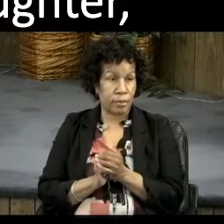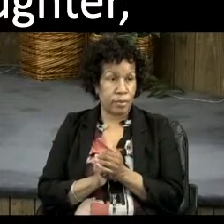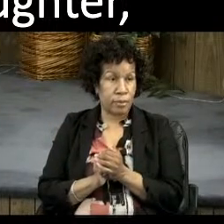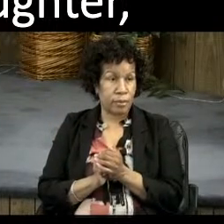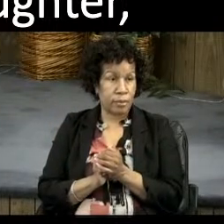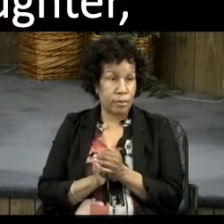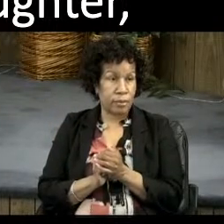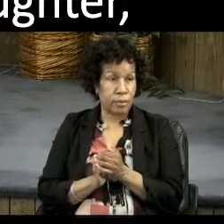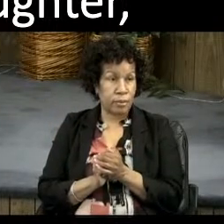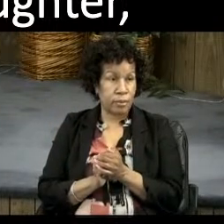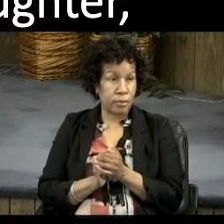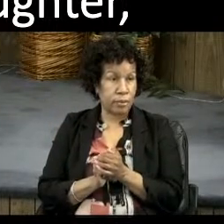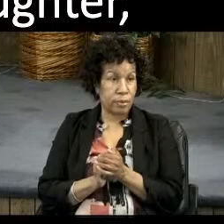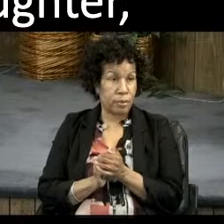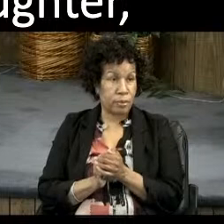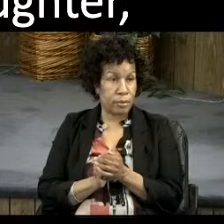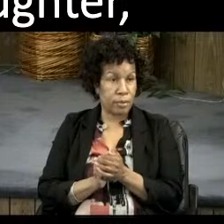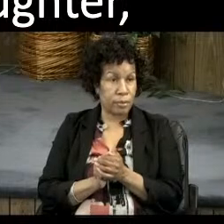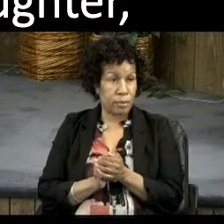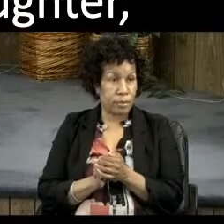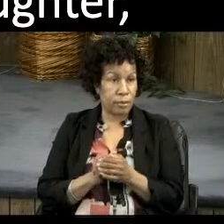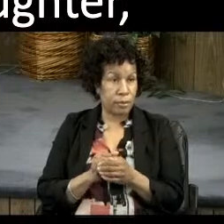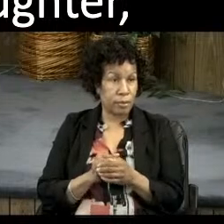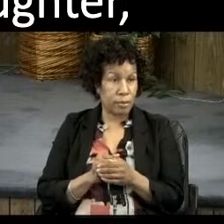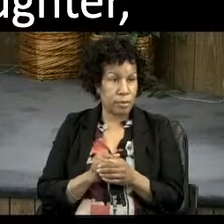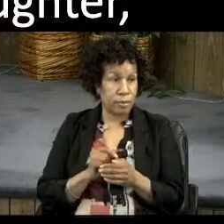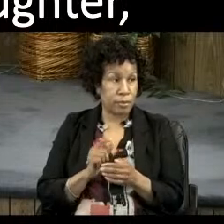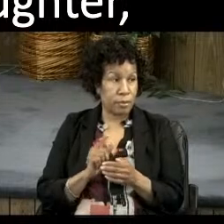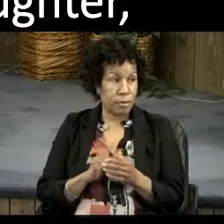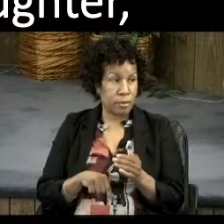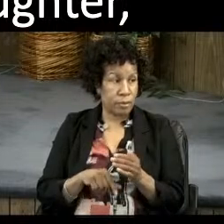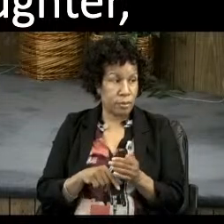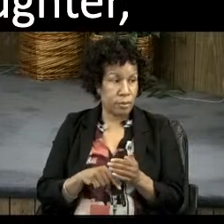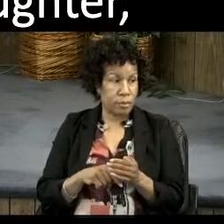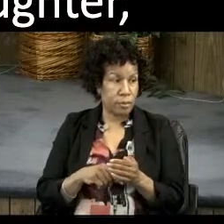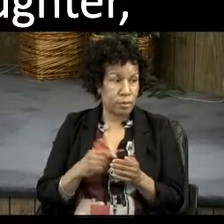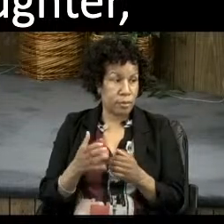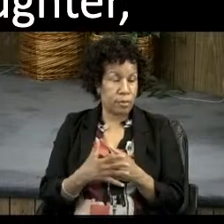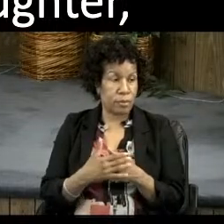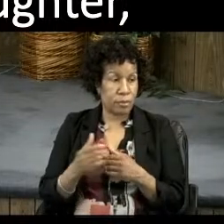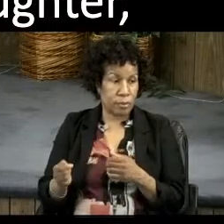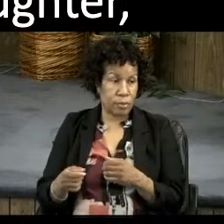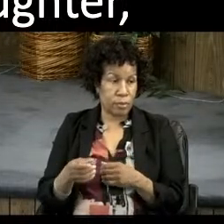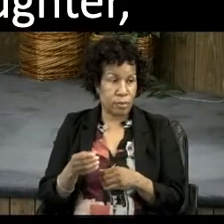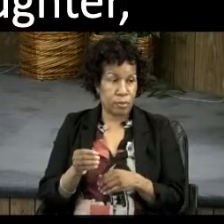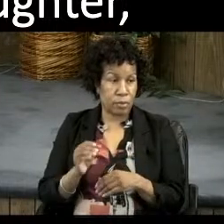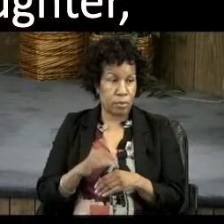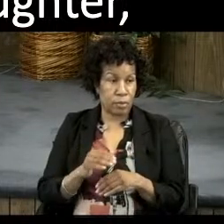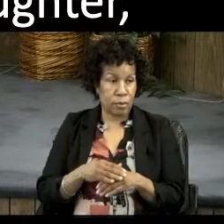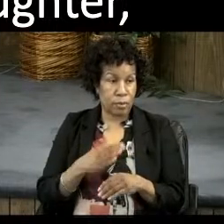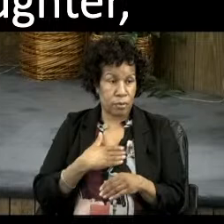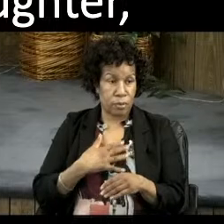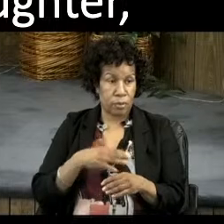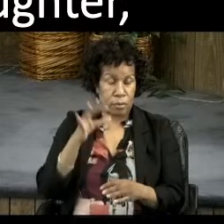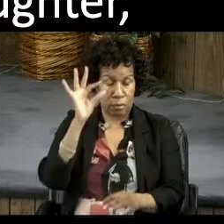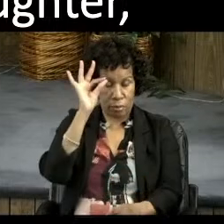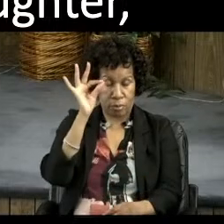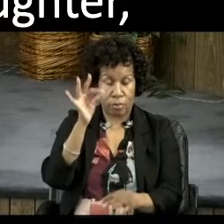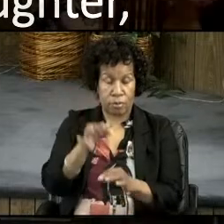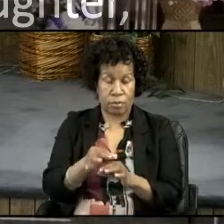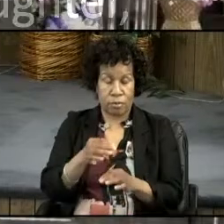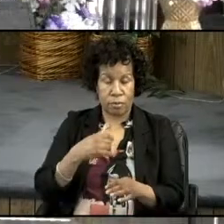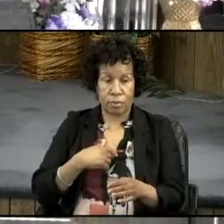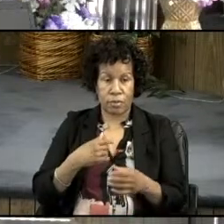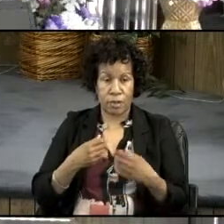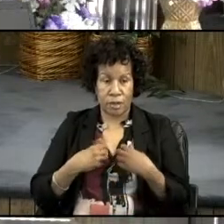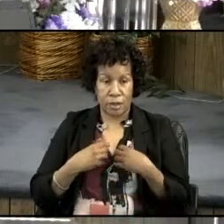Yes, sir. Can't call on my relationship with God. Can't call on my faith experience. I don't have a testimony about how